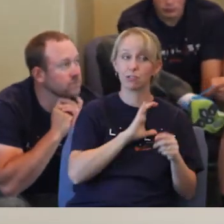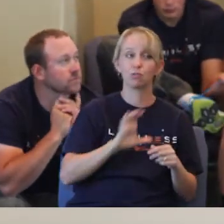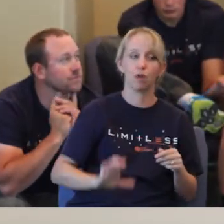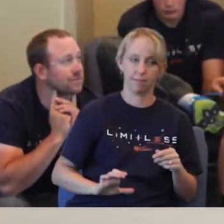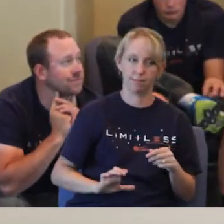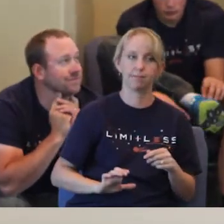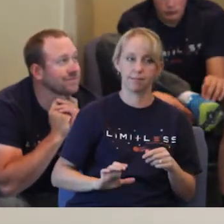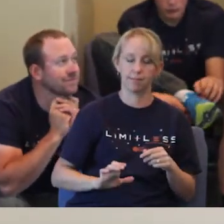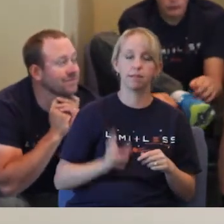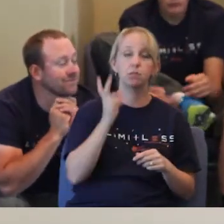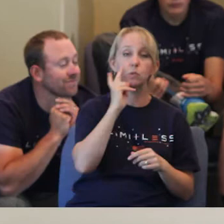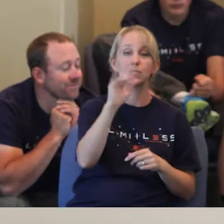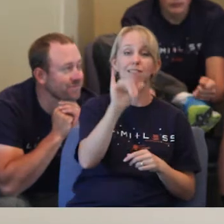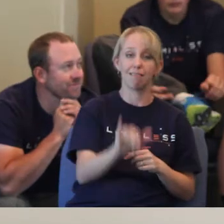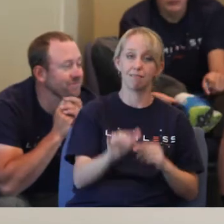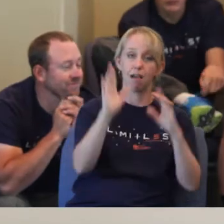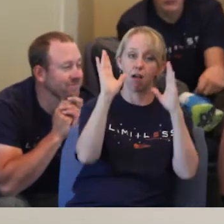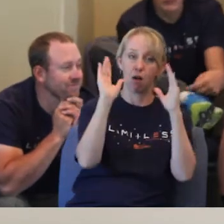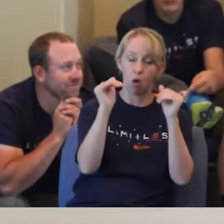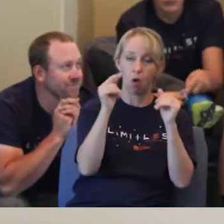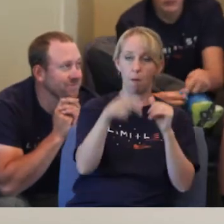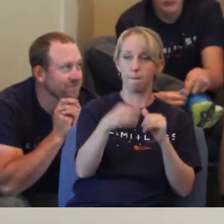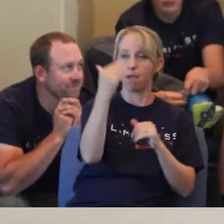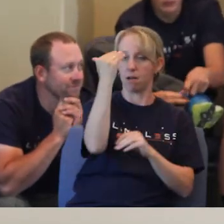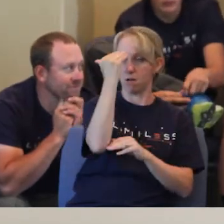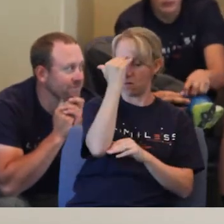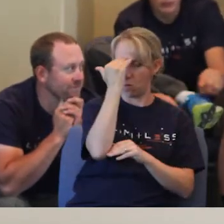hope and know that